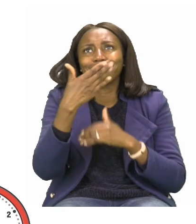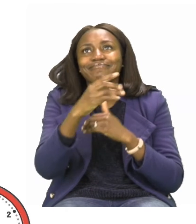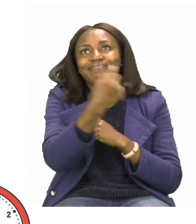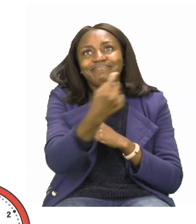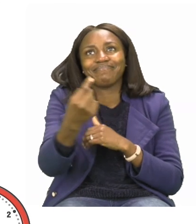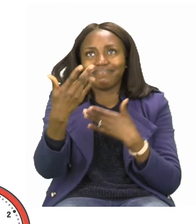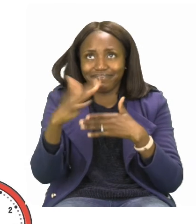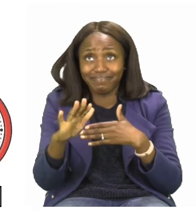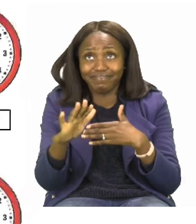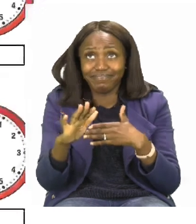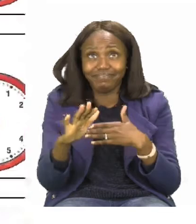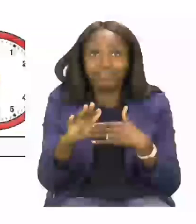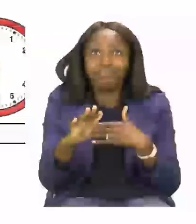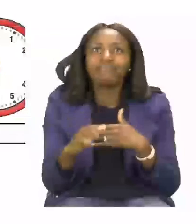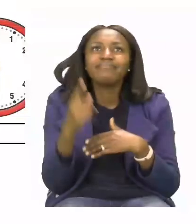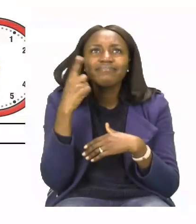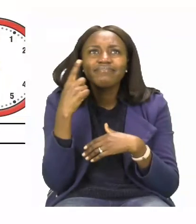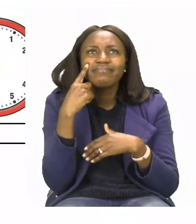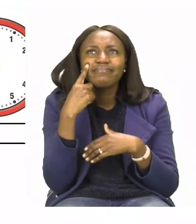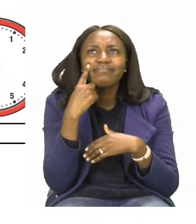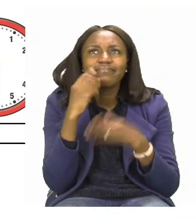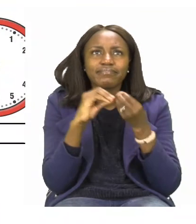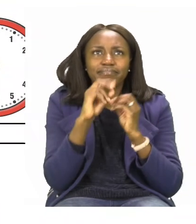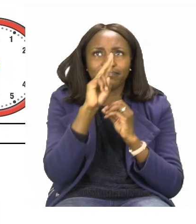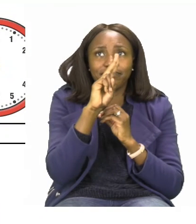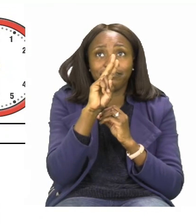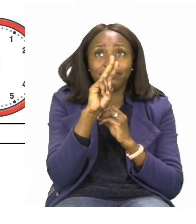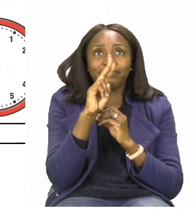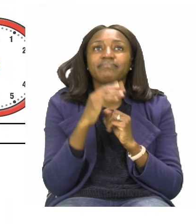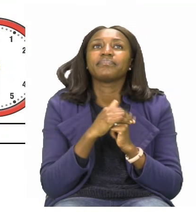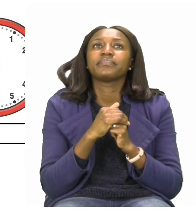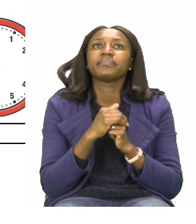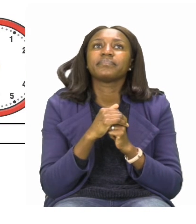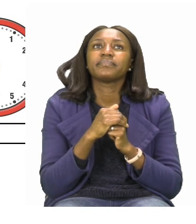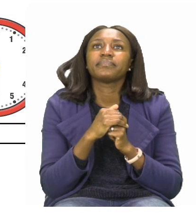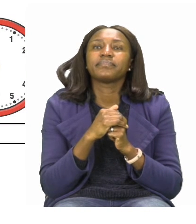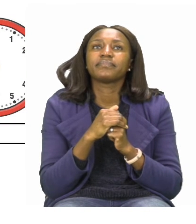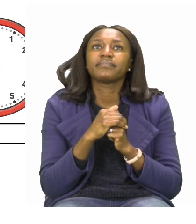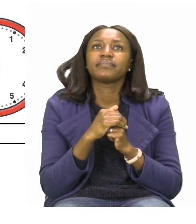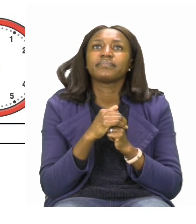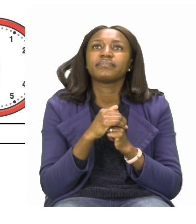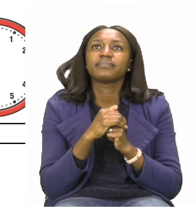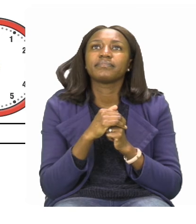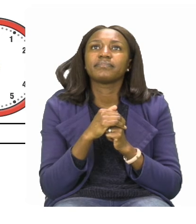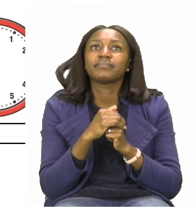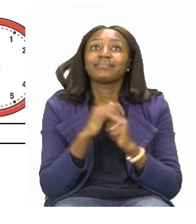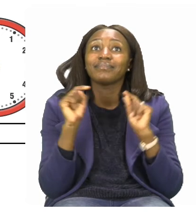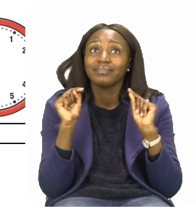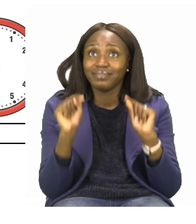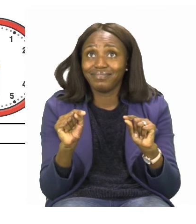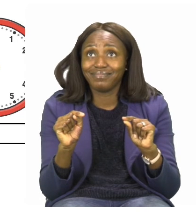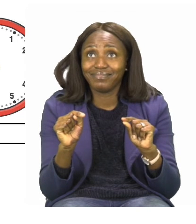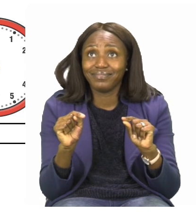the exercise. Let's now go down to the bottom. For the next part, it's now up to